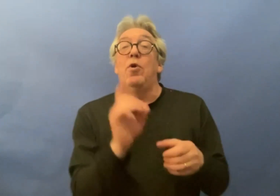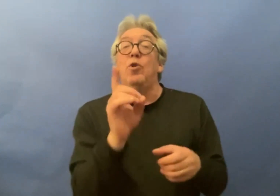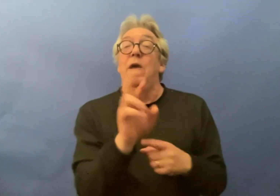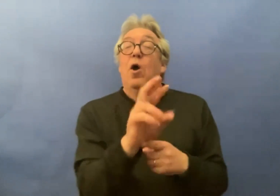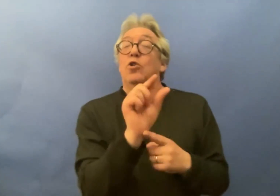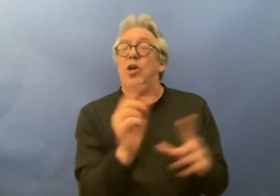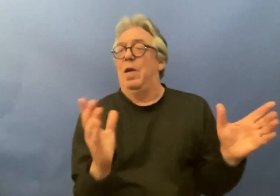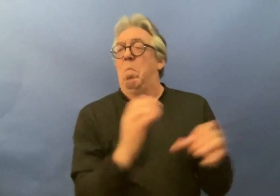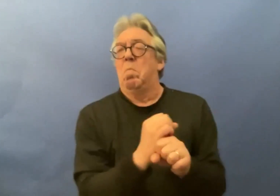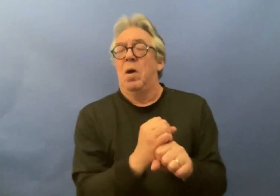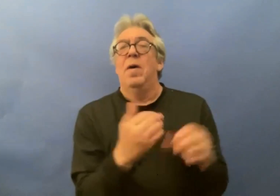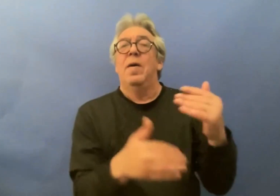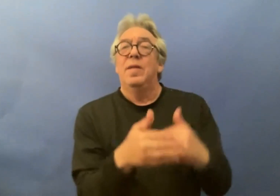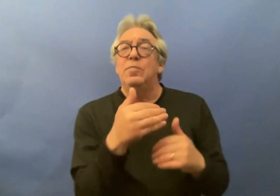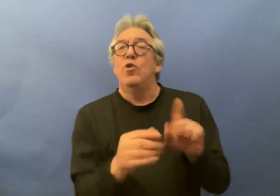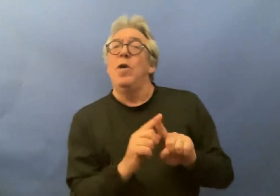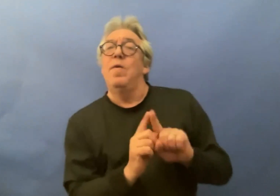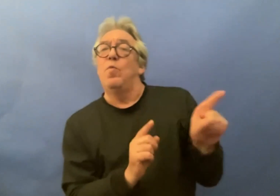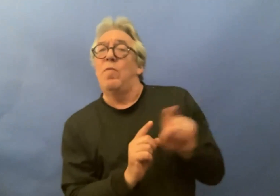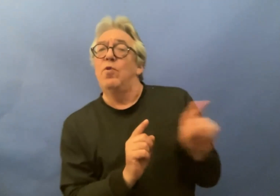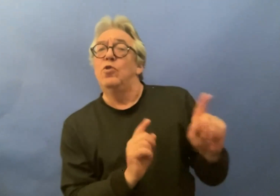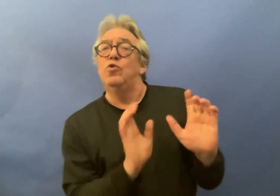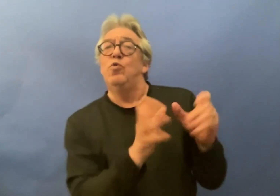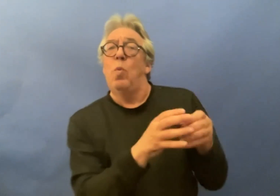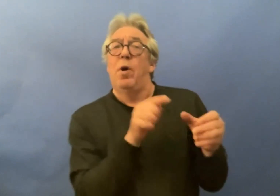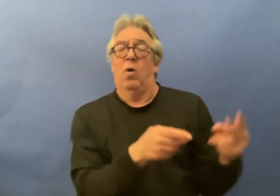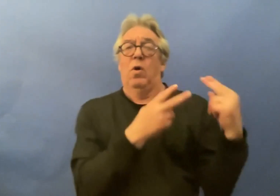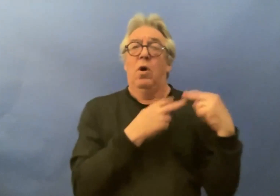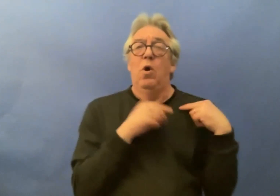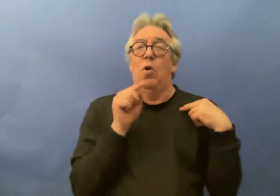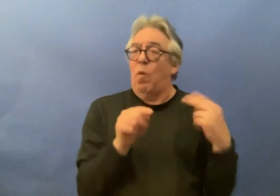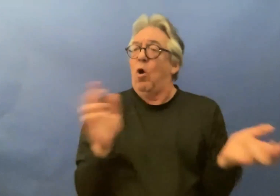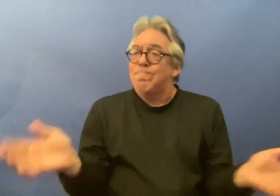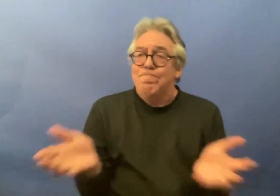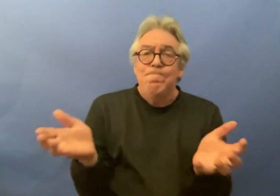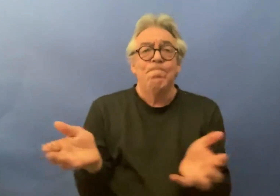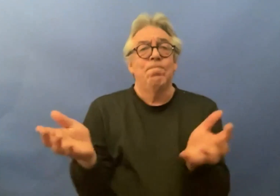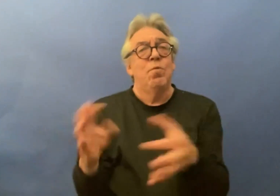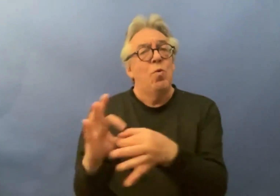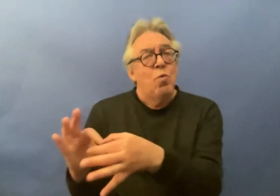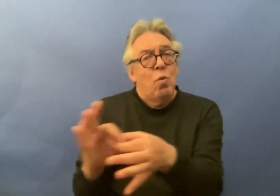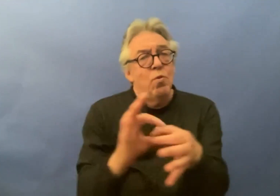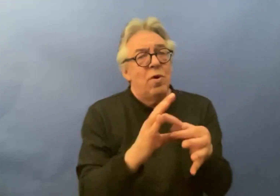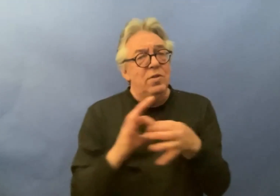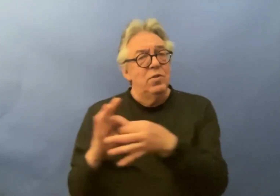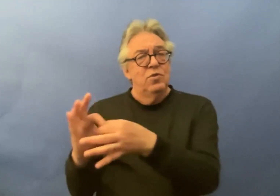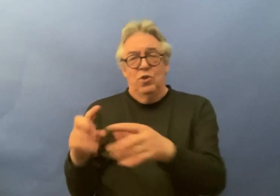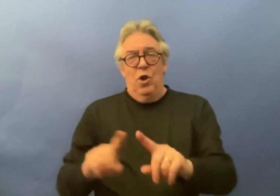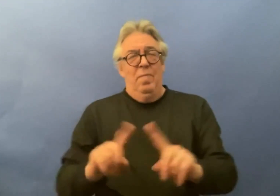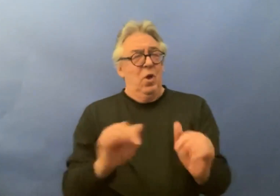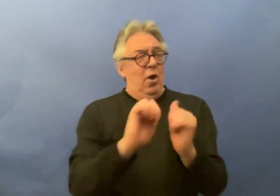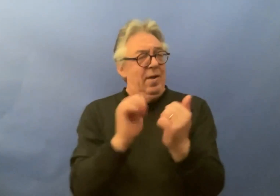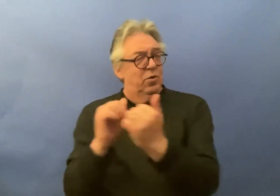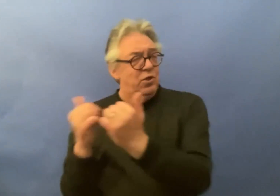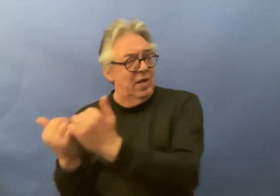to foster and facilitate collaboration and cooperation between the different agencies,